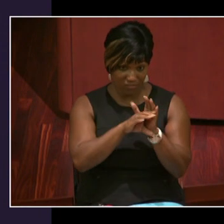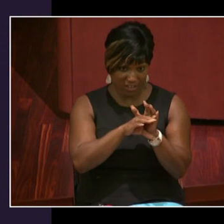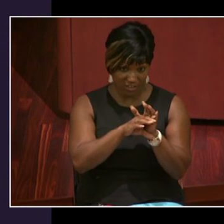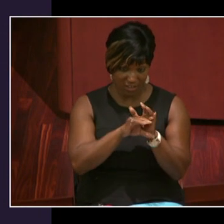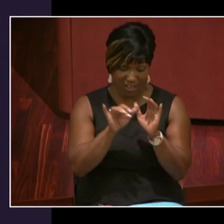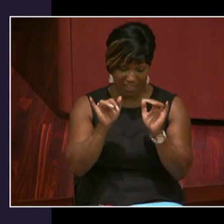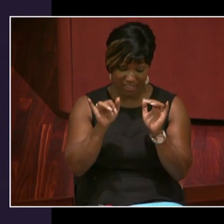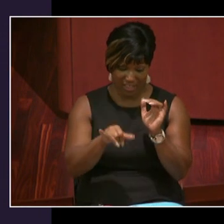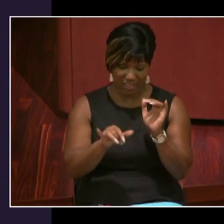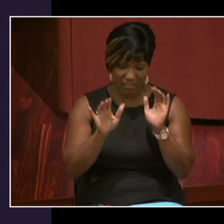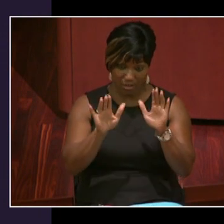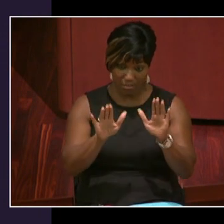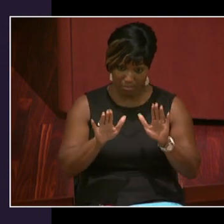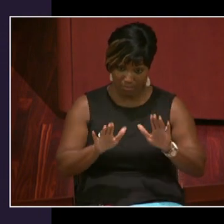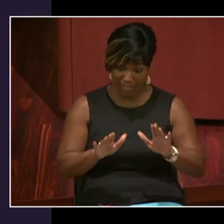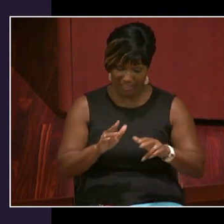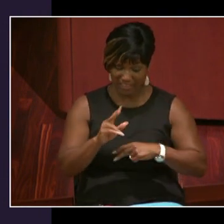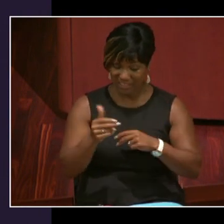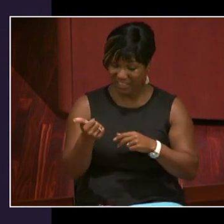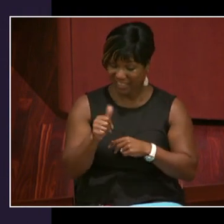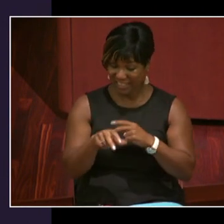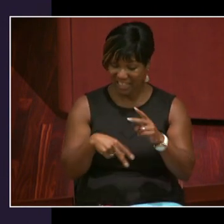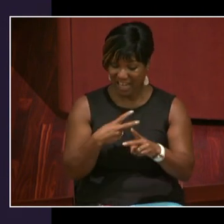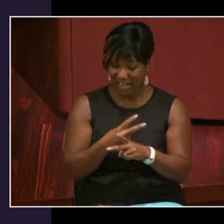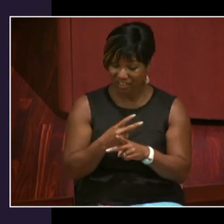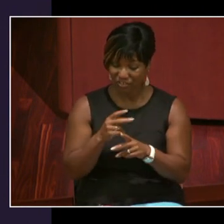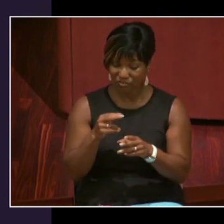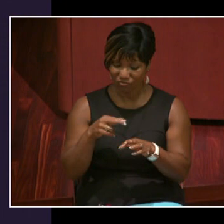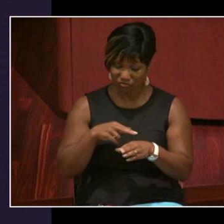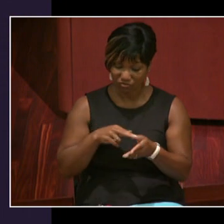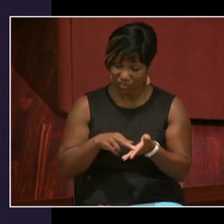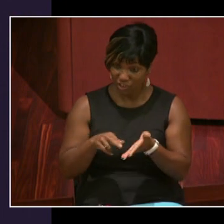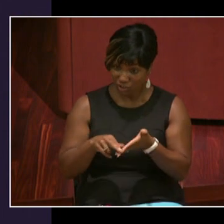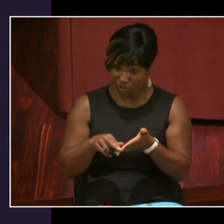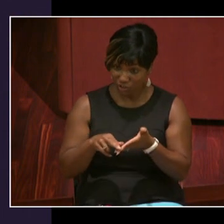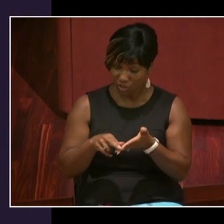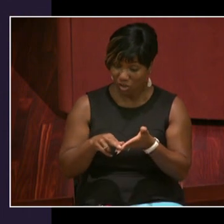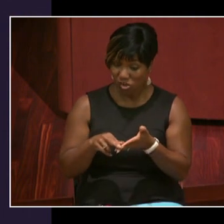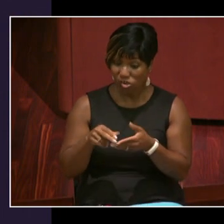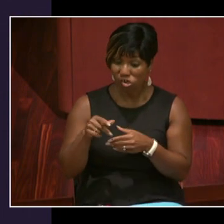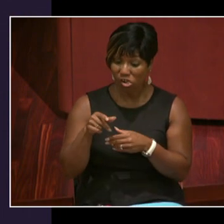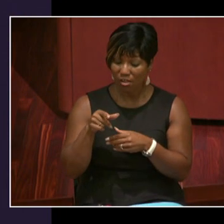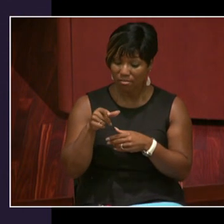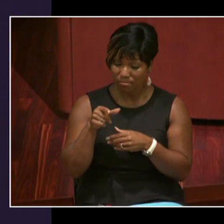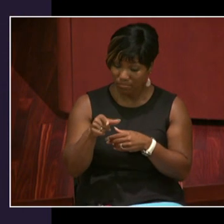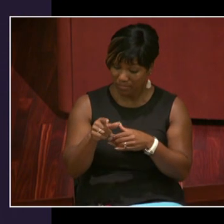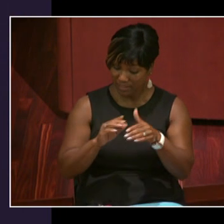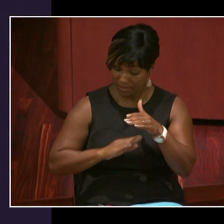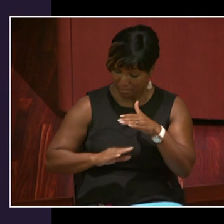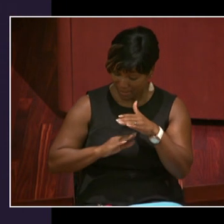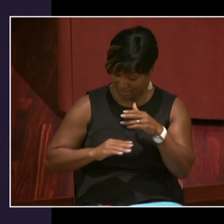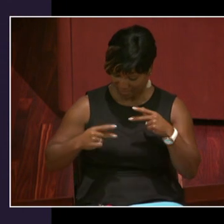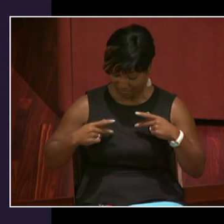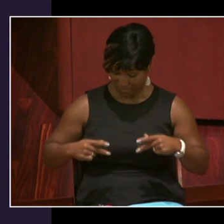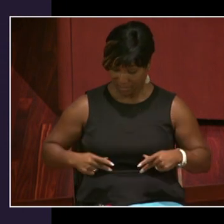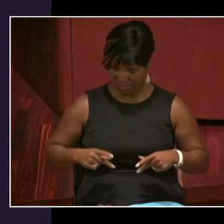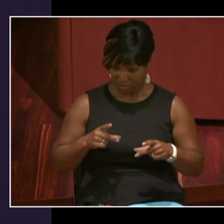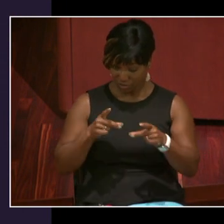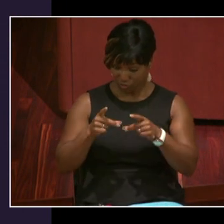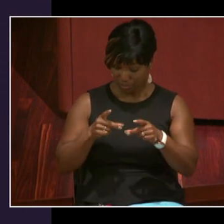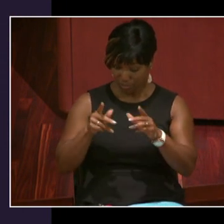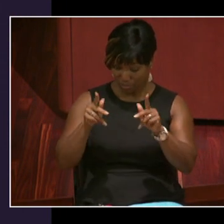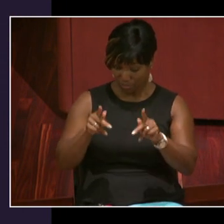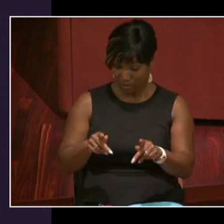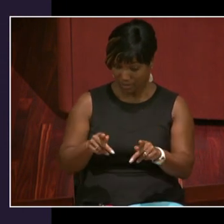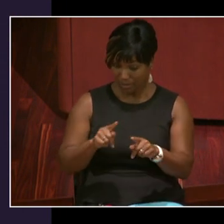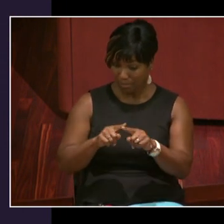amazing addition to any piece of research that you're doing. With this, you're getting some of the basics, you get a physical description of the person, but the nice